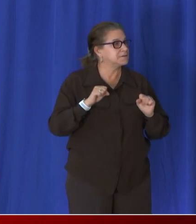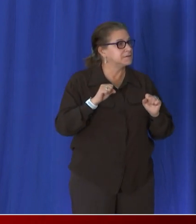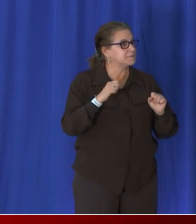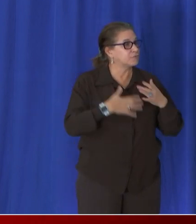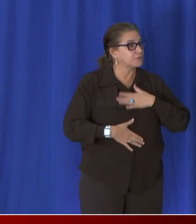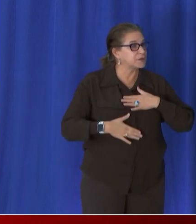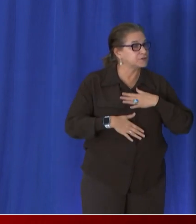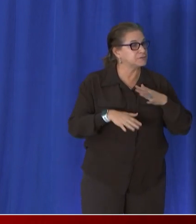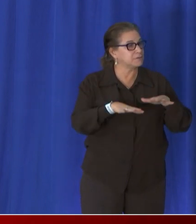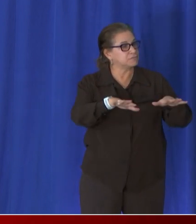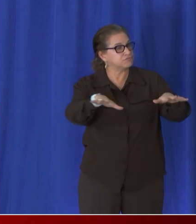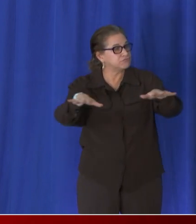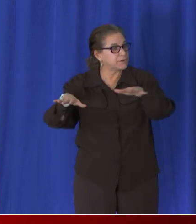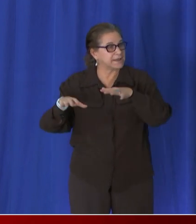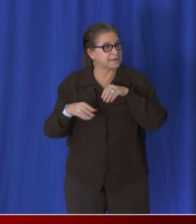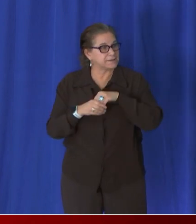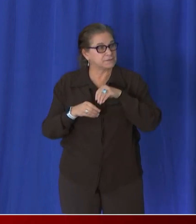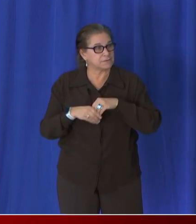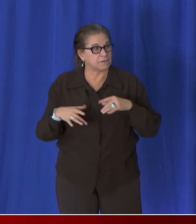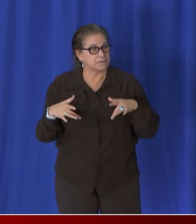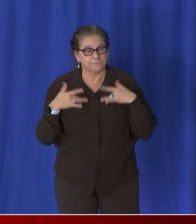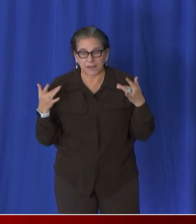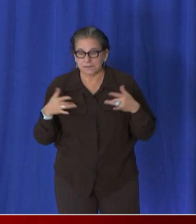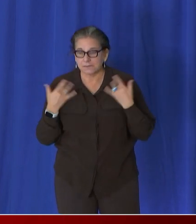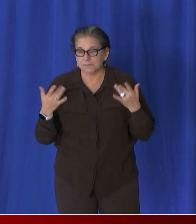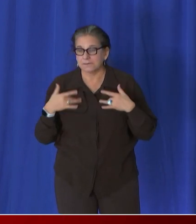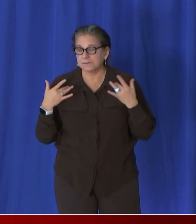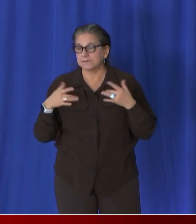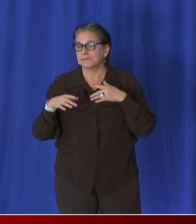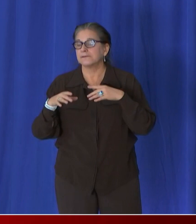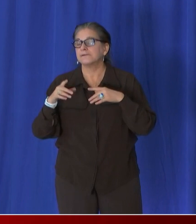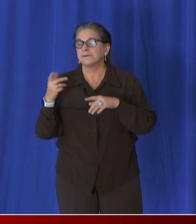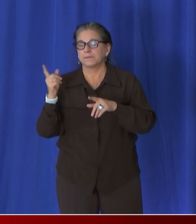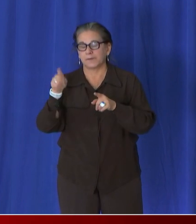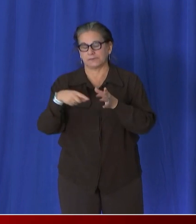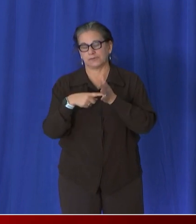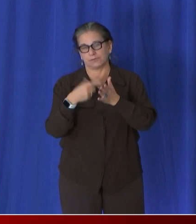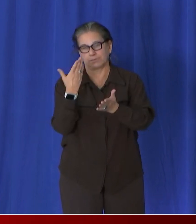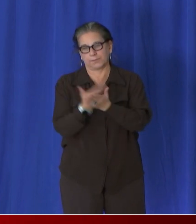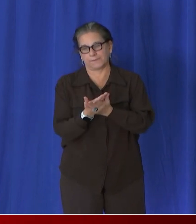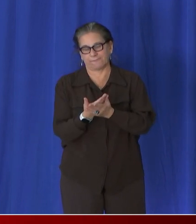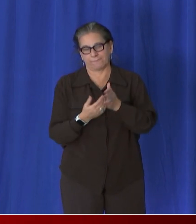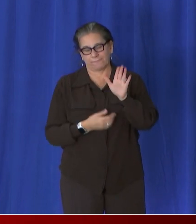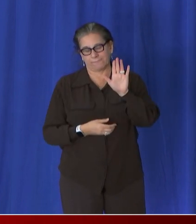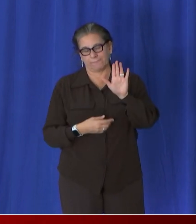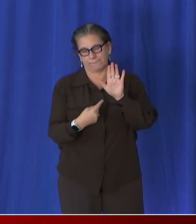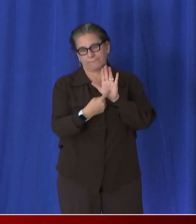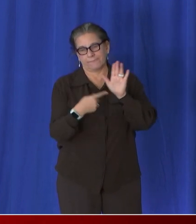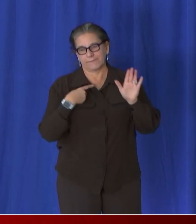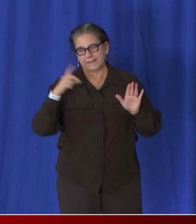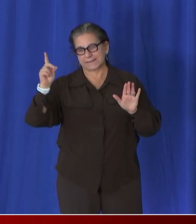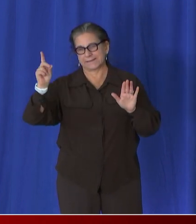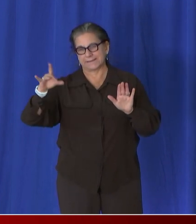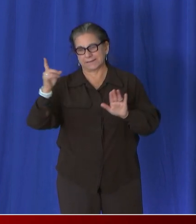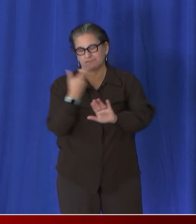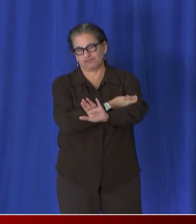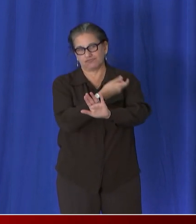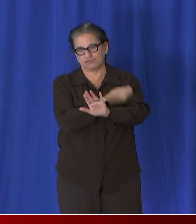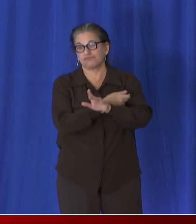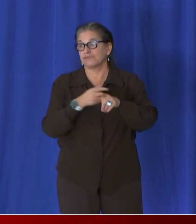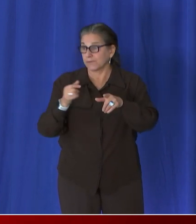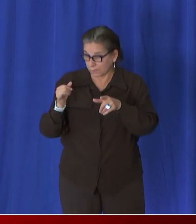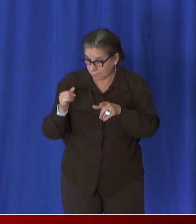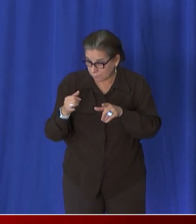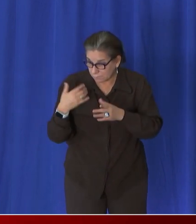to demonstrate their vaccination status using a CDC-issued vaccination card,